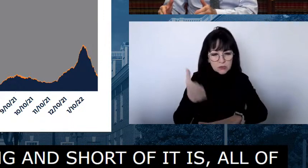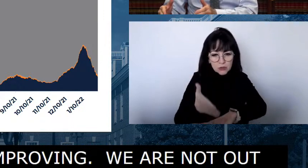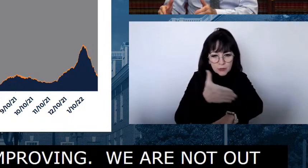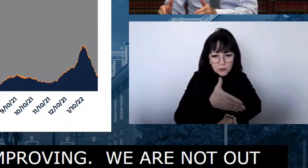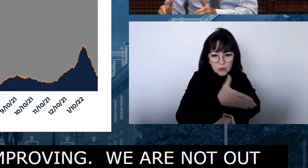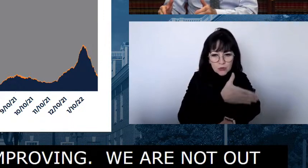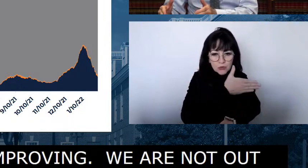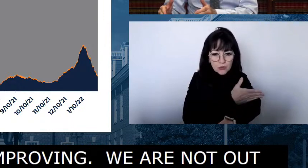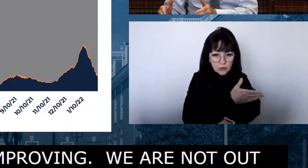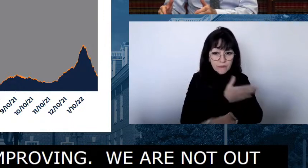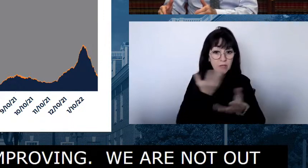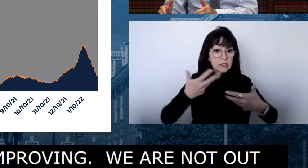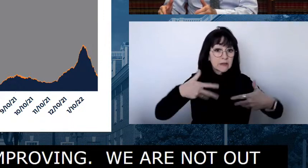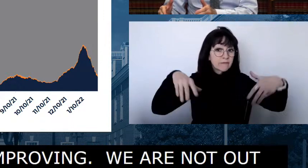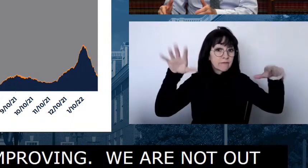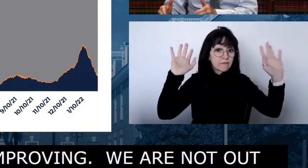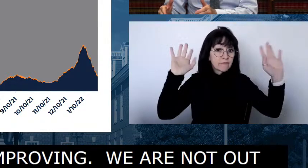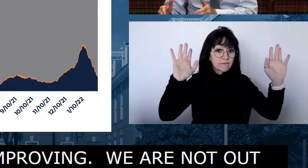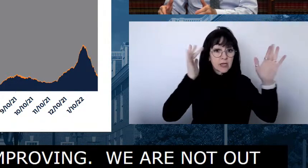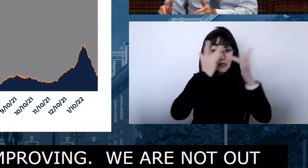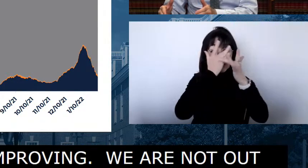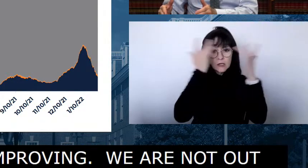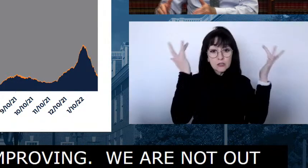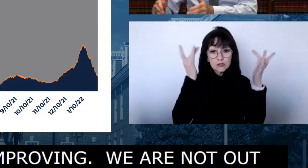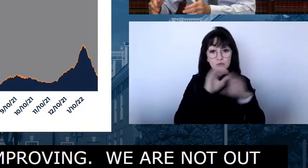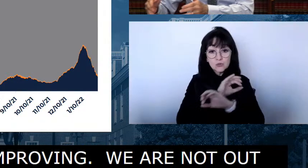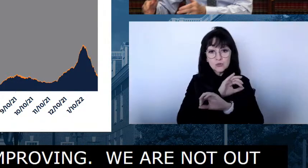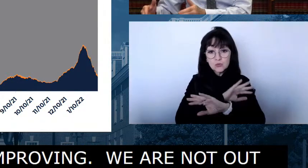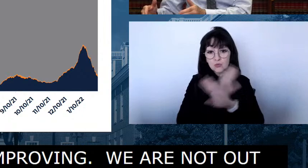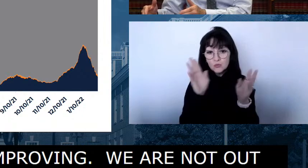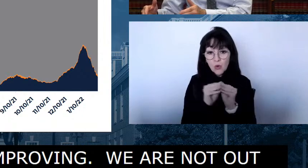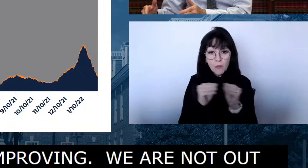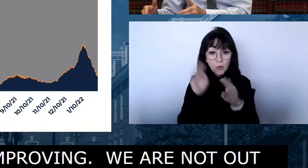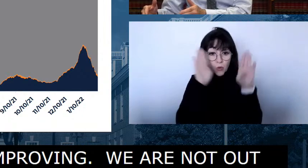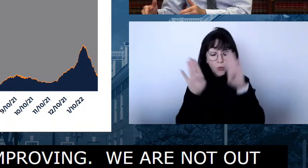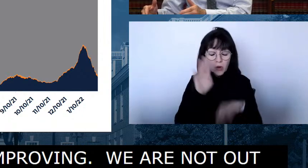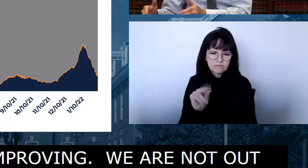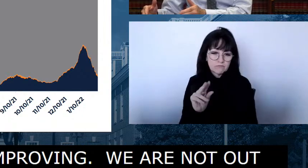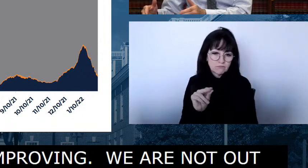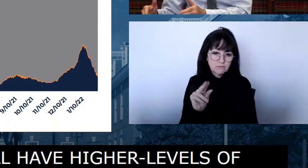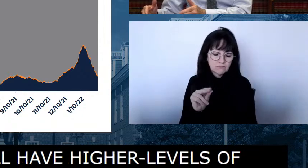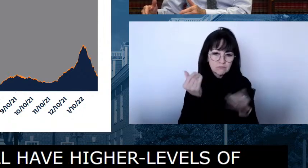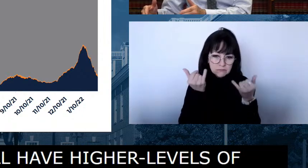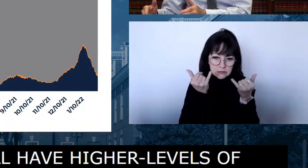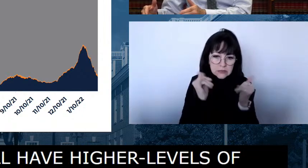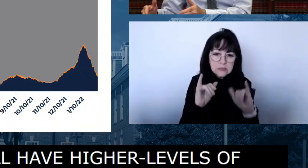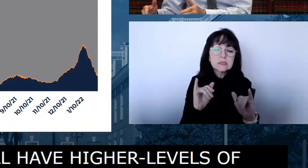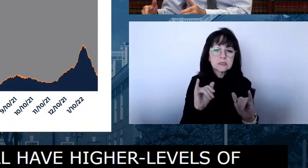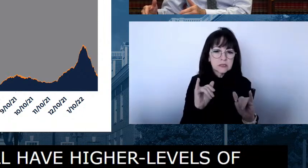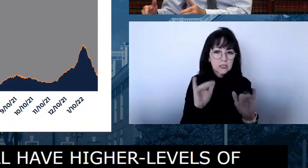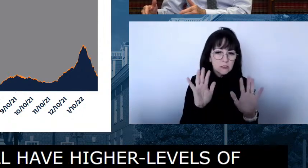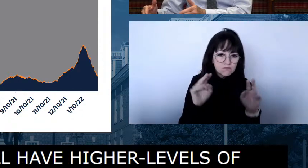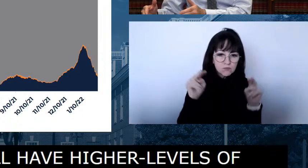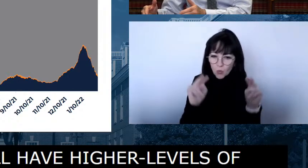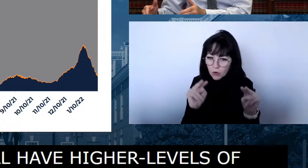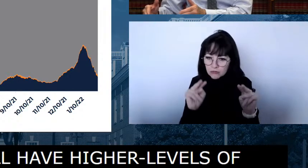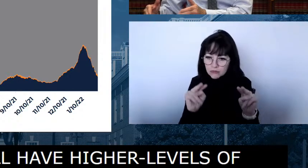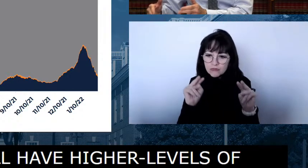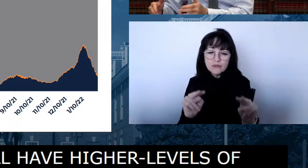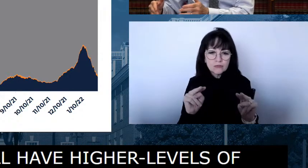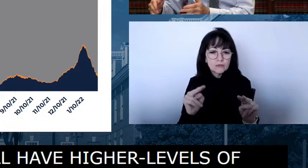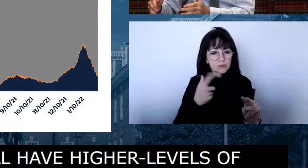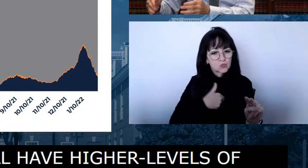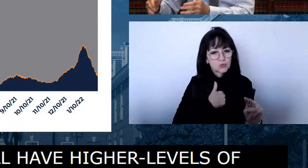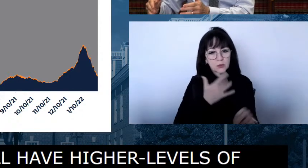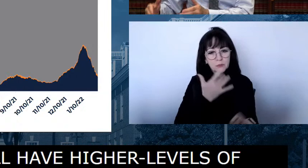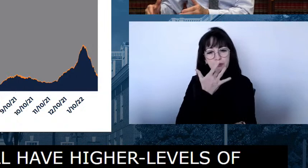levels of COVID positives that we'd like to see. We'd like to see the percent positives below 5%, but